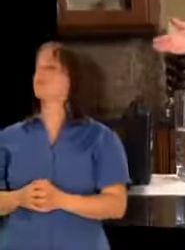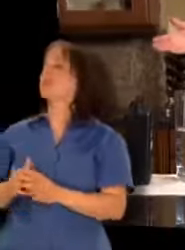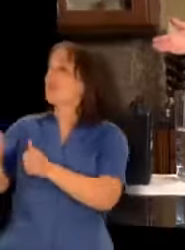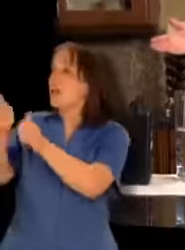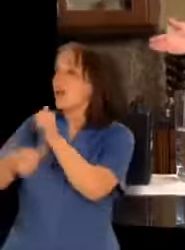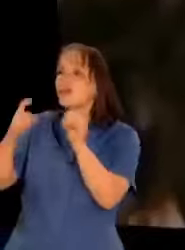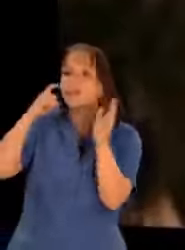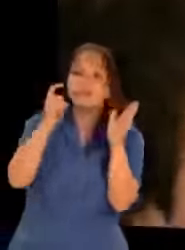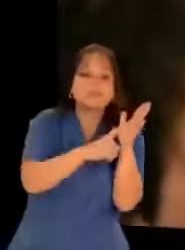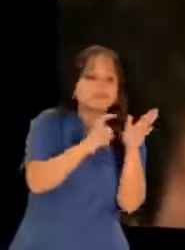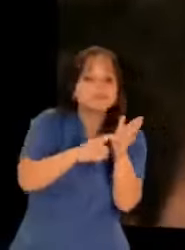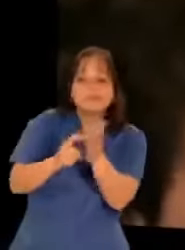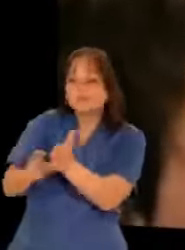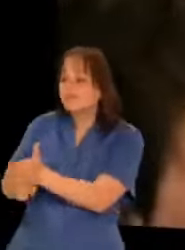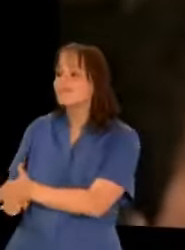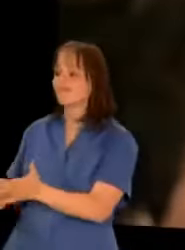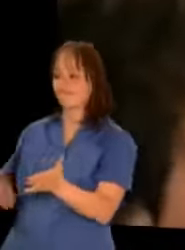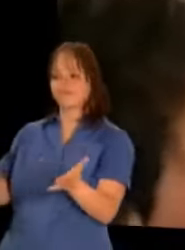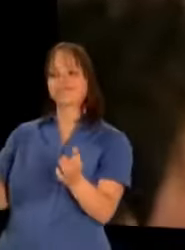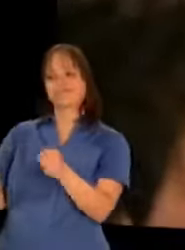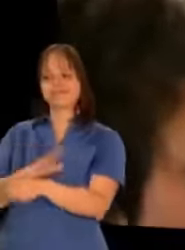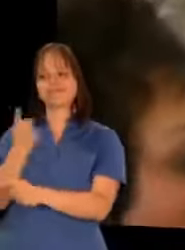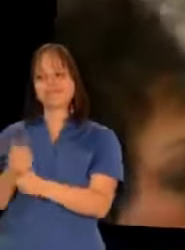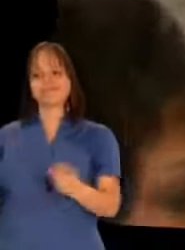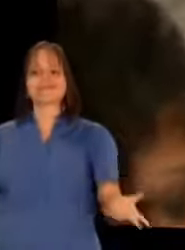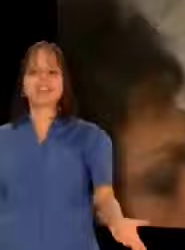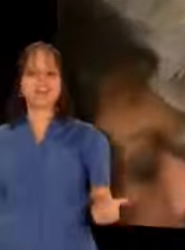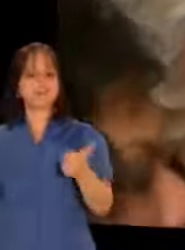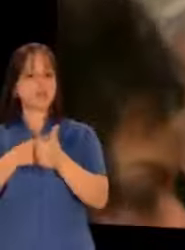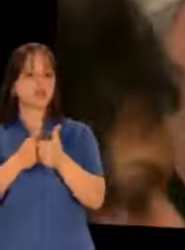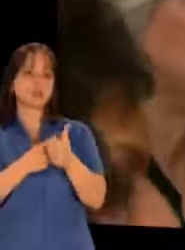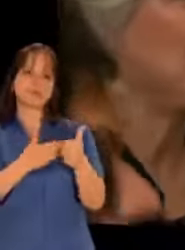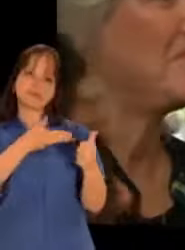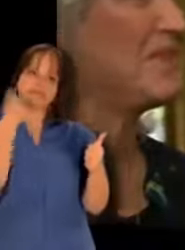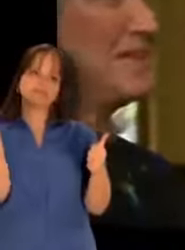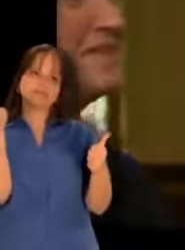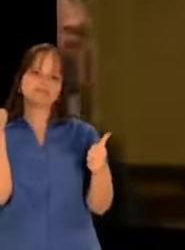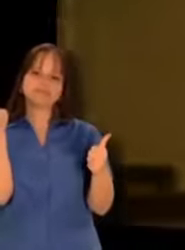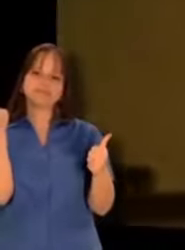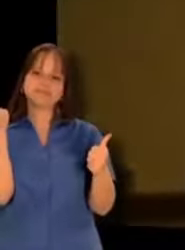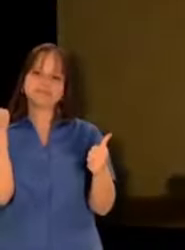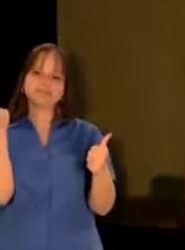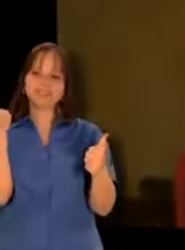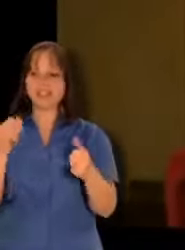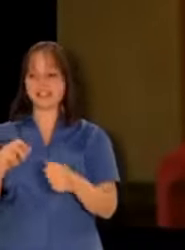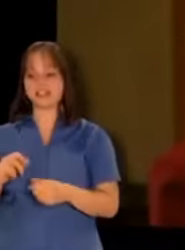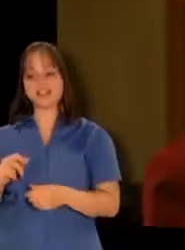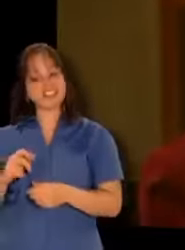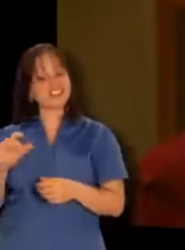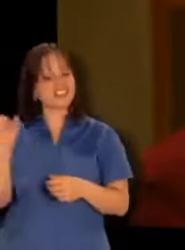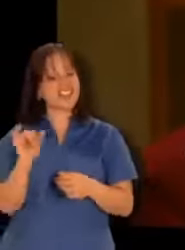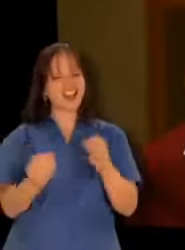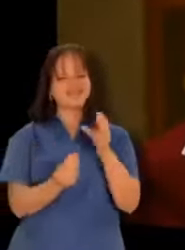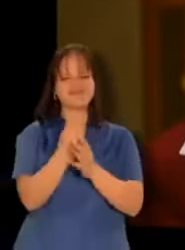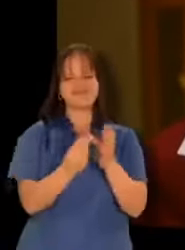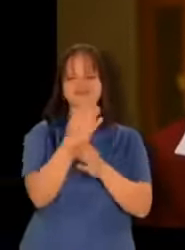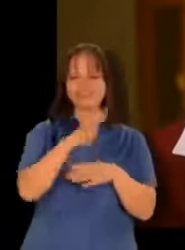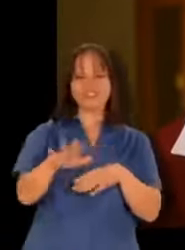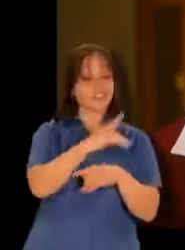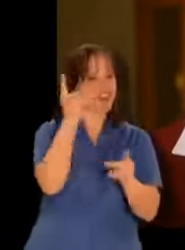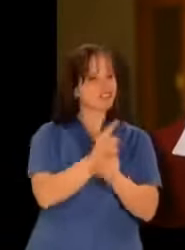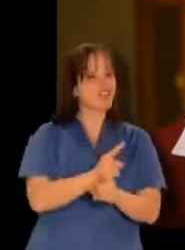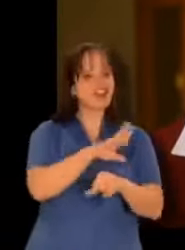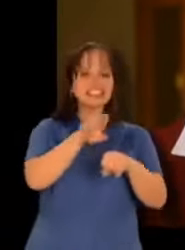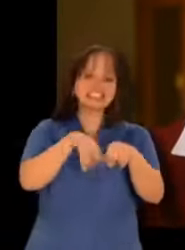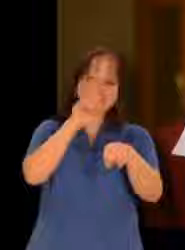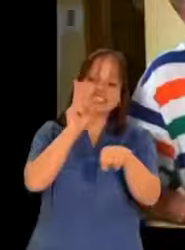Everyone notice the difference? Yes. Absolutely. Yes. The first one was much better. Yes. The first one tasted more like you got it out of the garden, right? And it